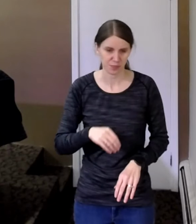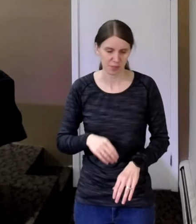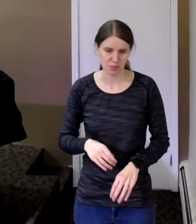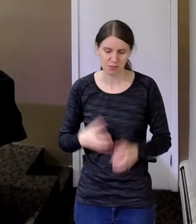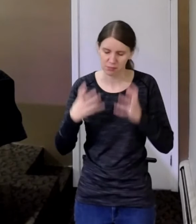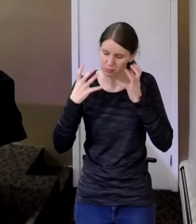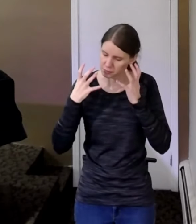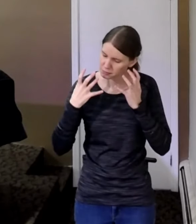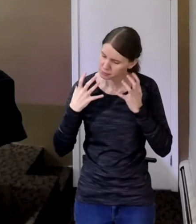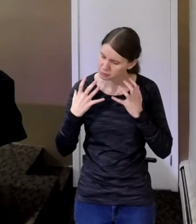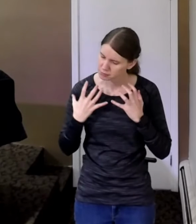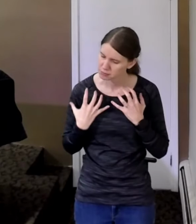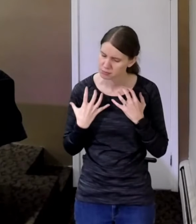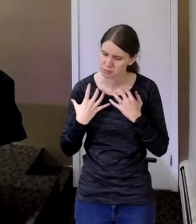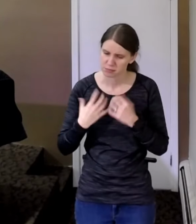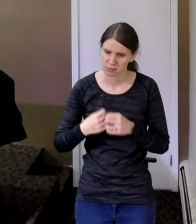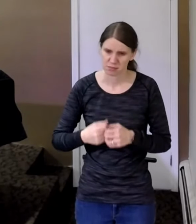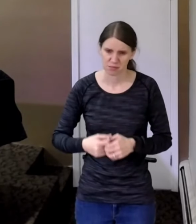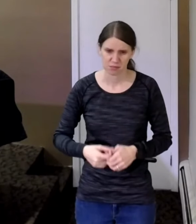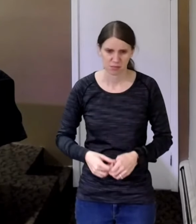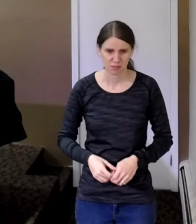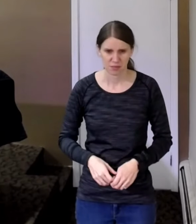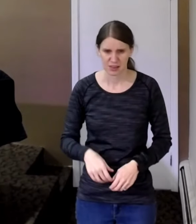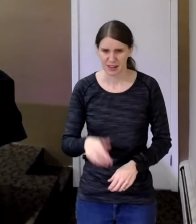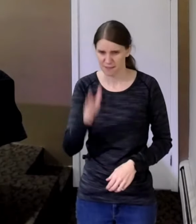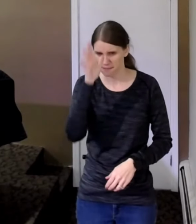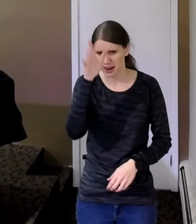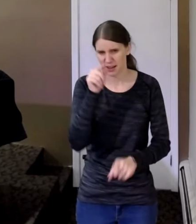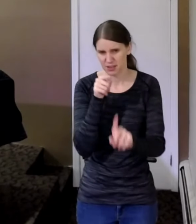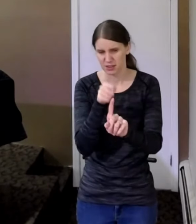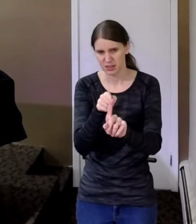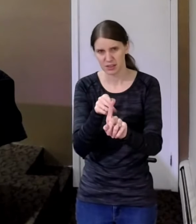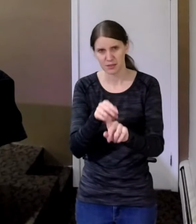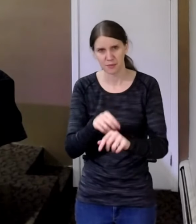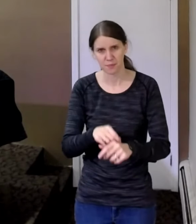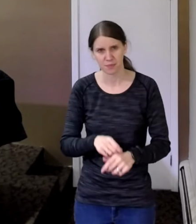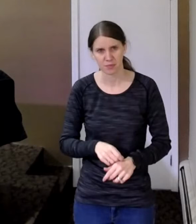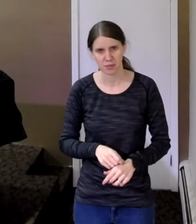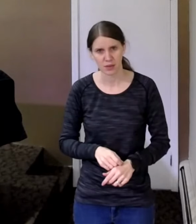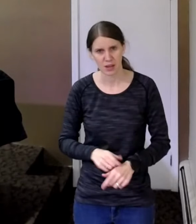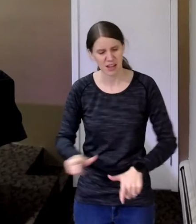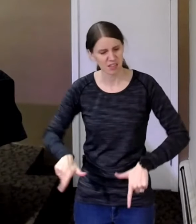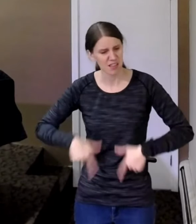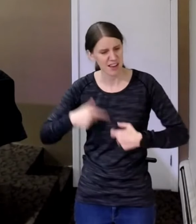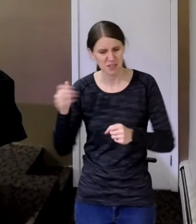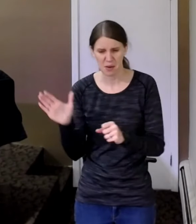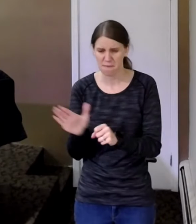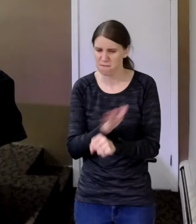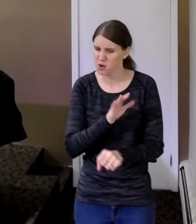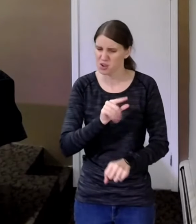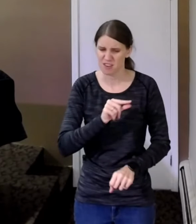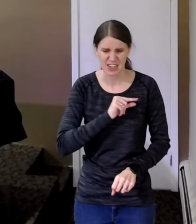despair for their father. A lifetime of guilt and fear.